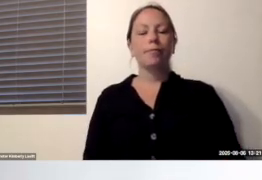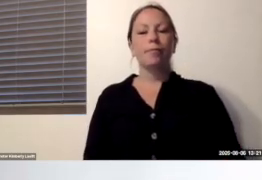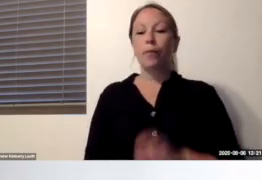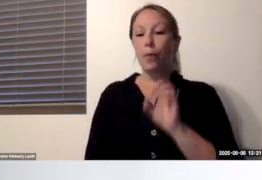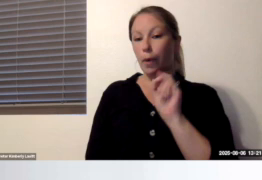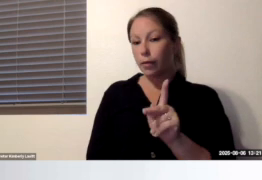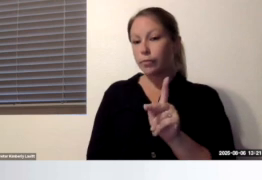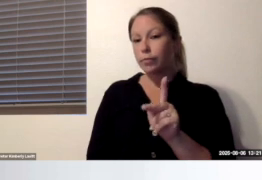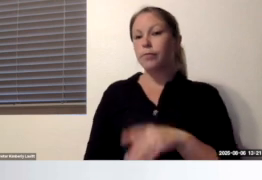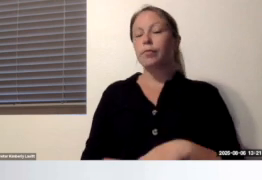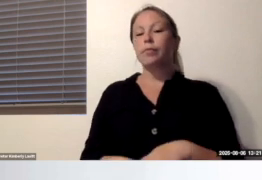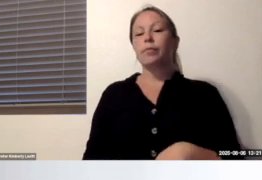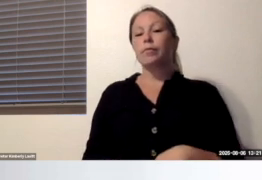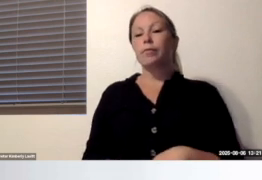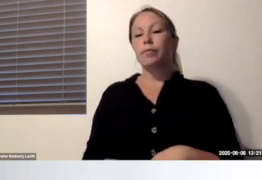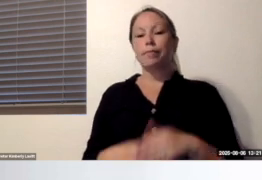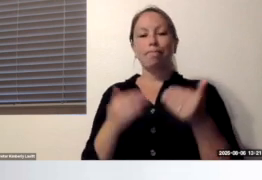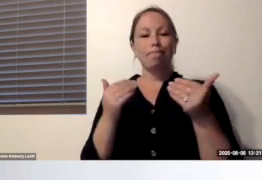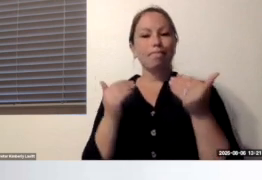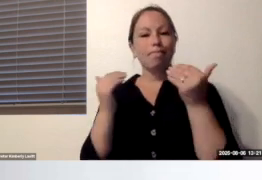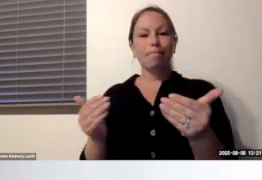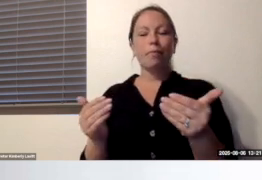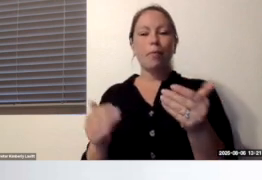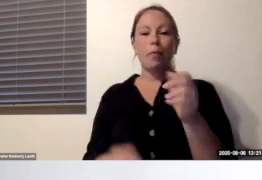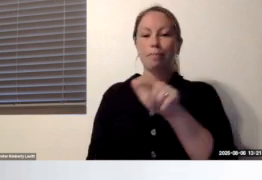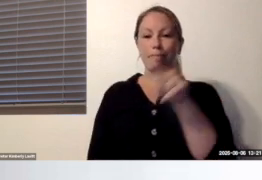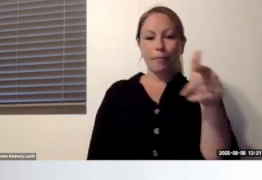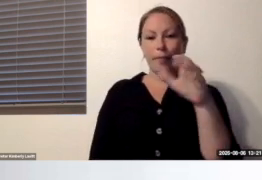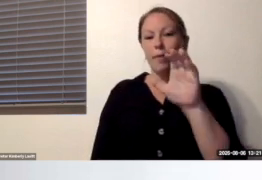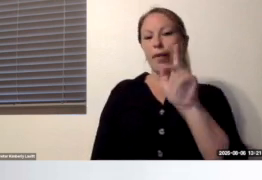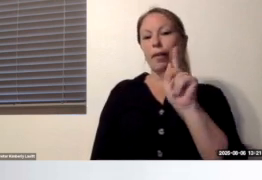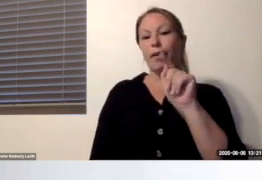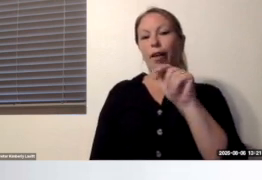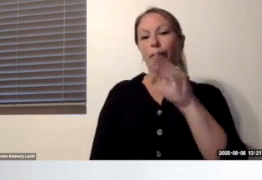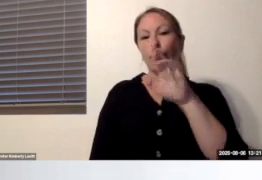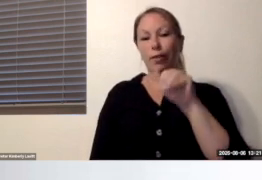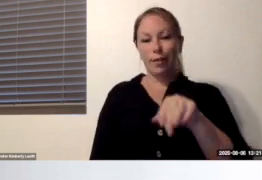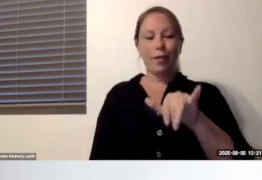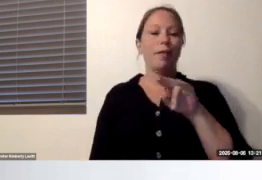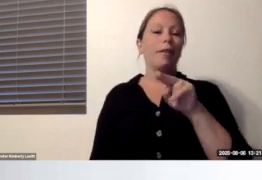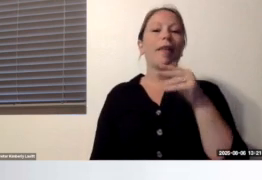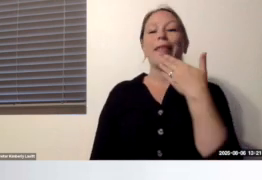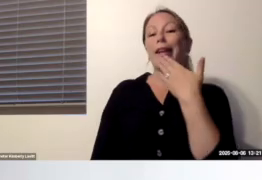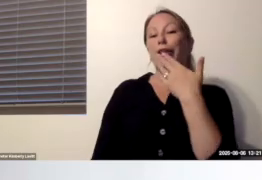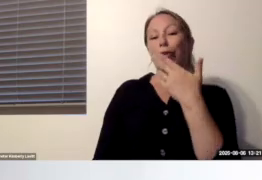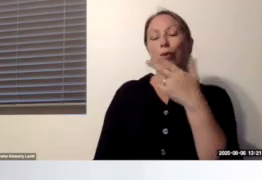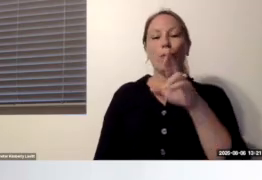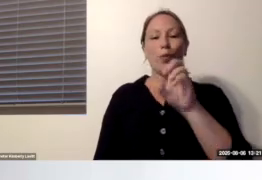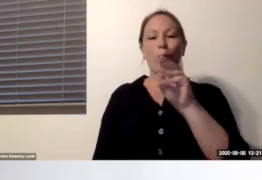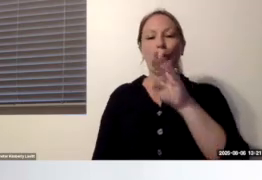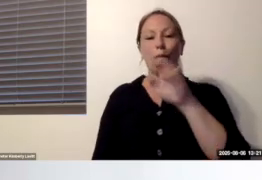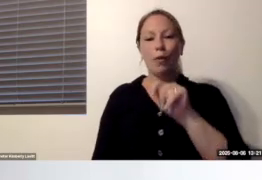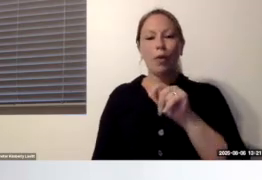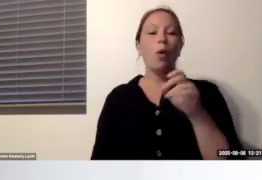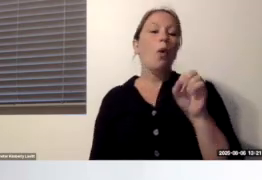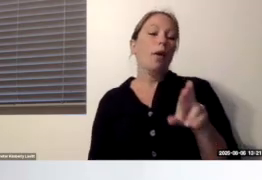Okay, let's proceed. Back to you, Catherine. Thanks, Robert. All right, so we're